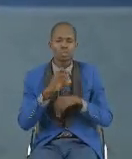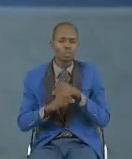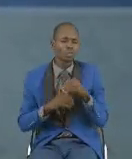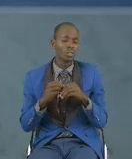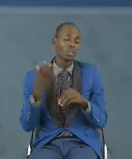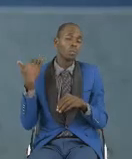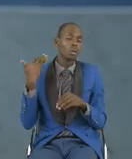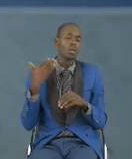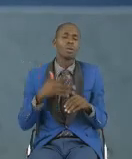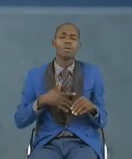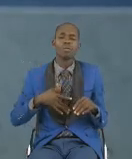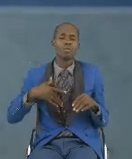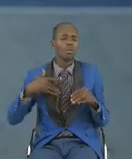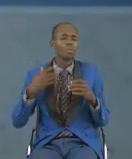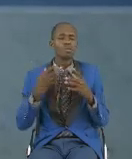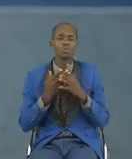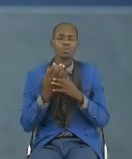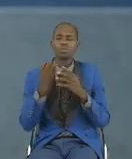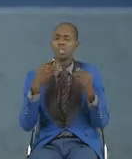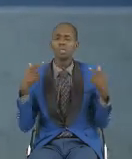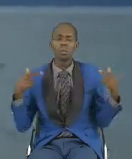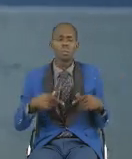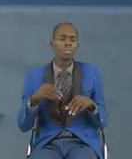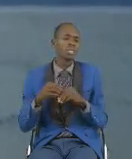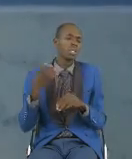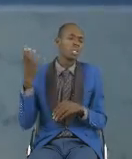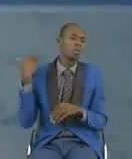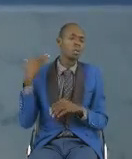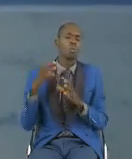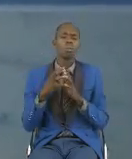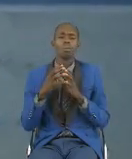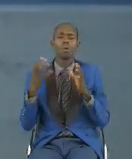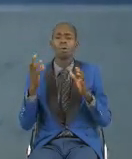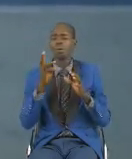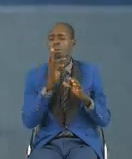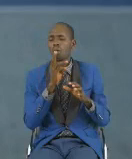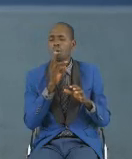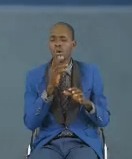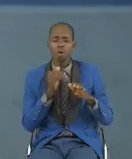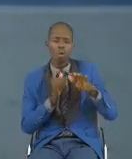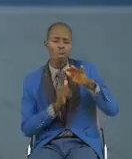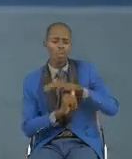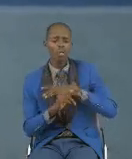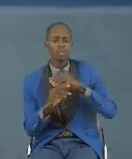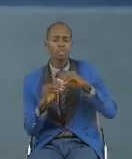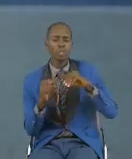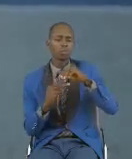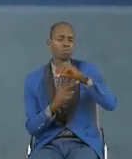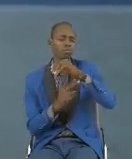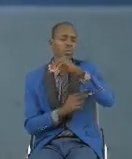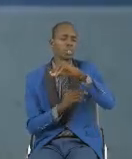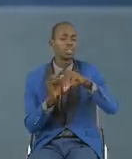in the past. Pain in the past. Much water under the bridge in the past. But now,